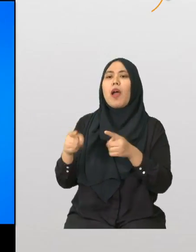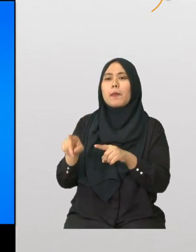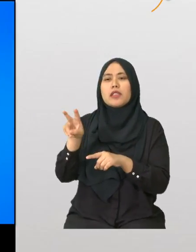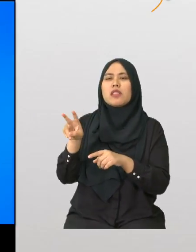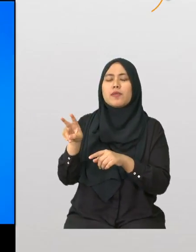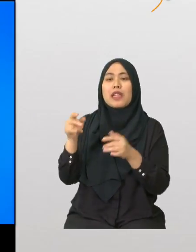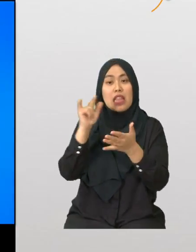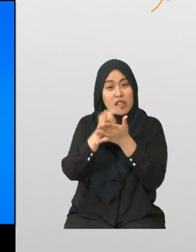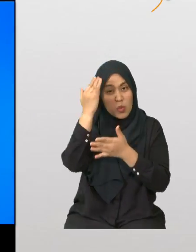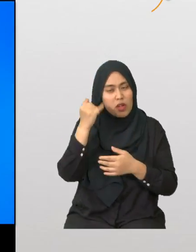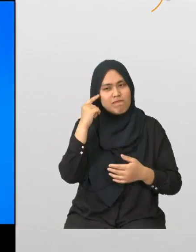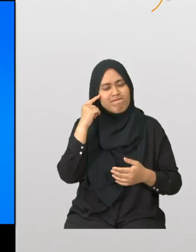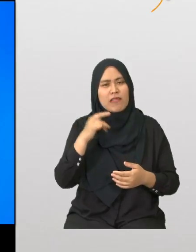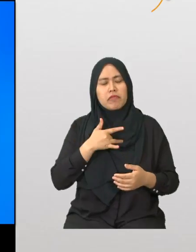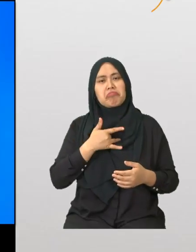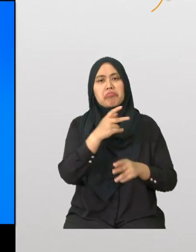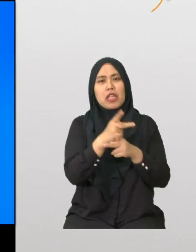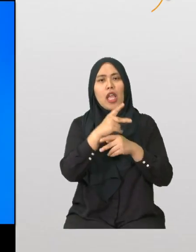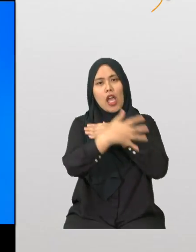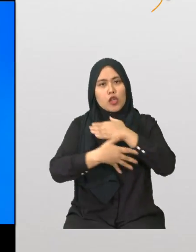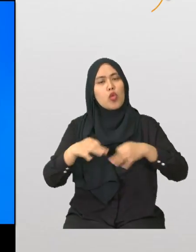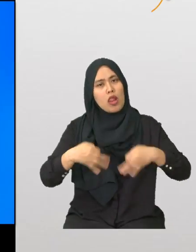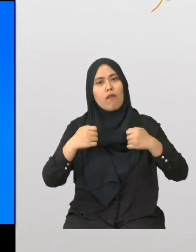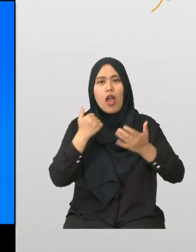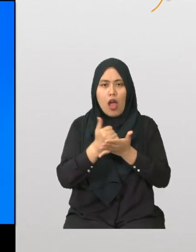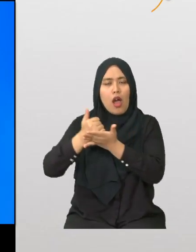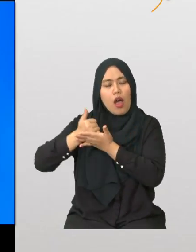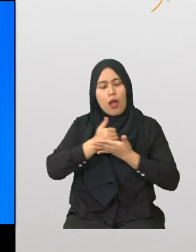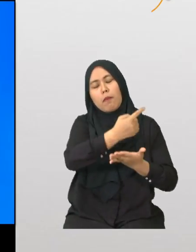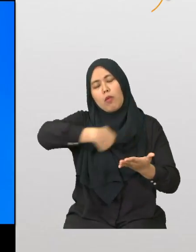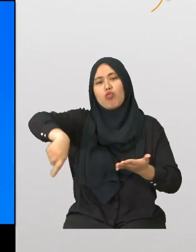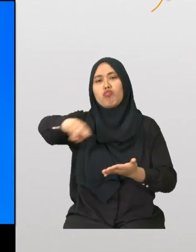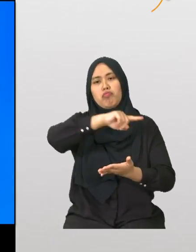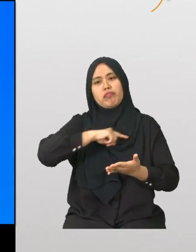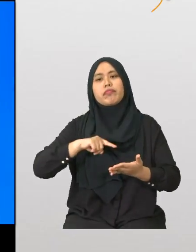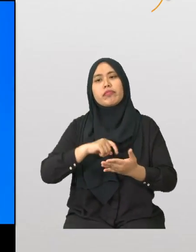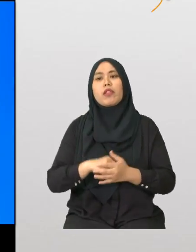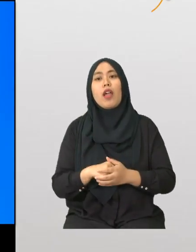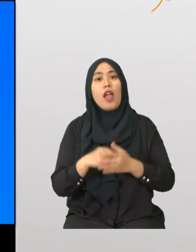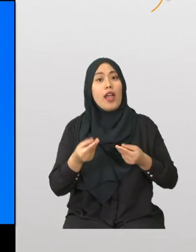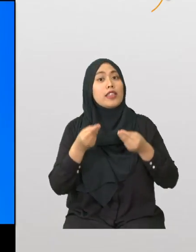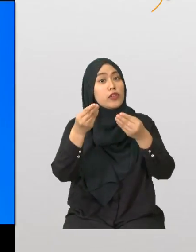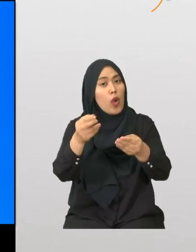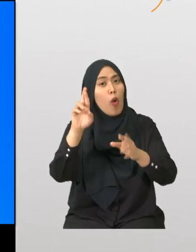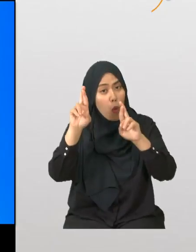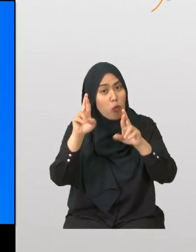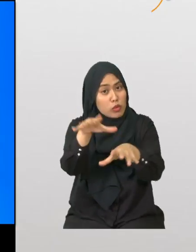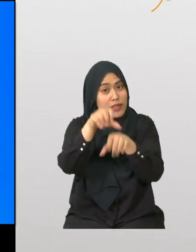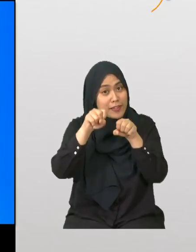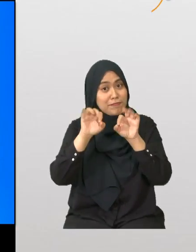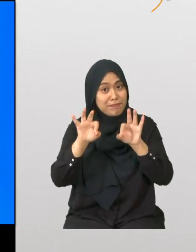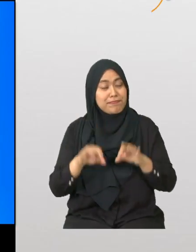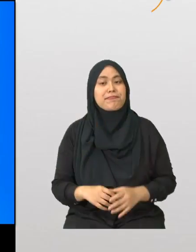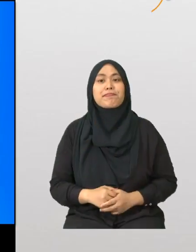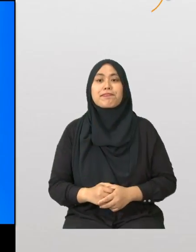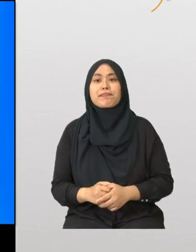why I believe CareShield Life can help all of us, and it's offered to you. I hope you will take it up.